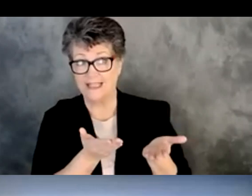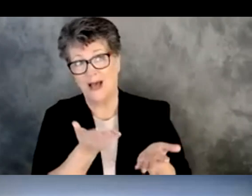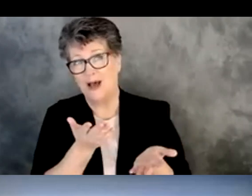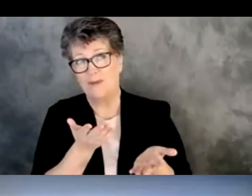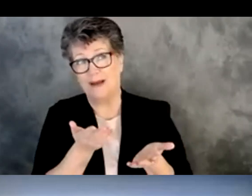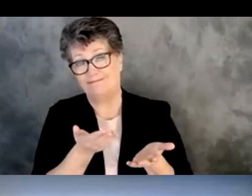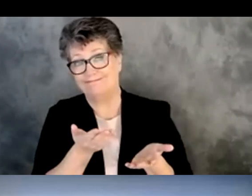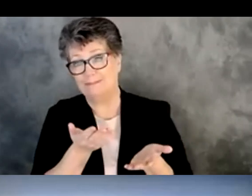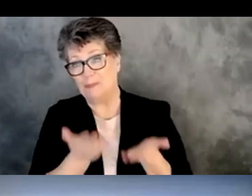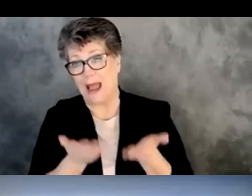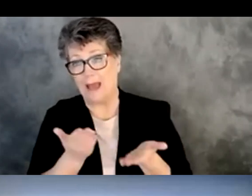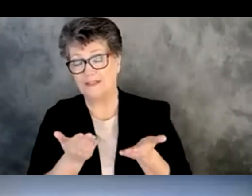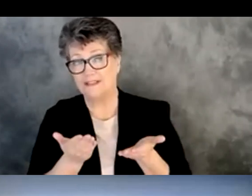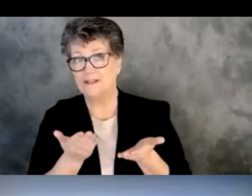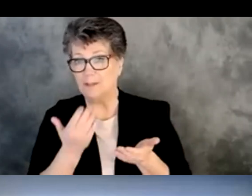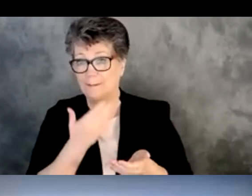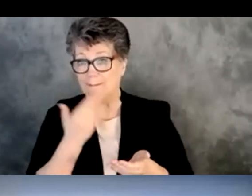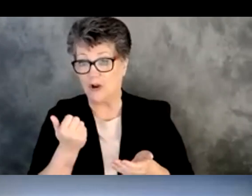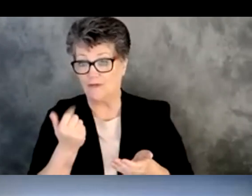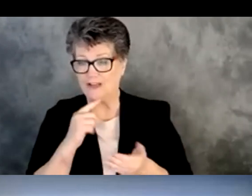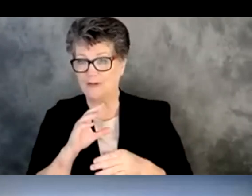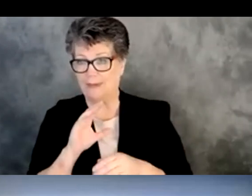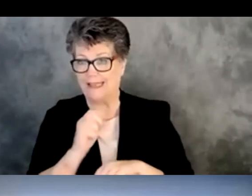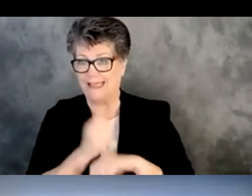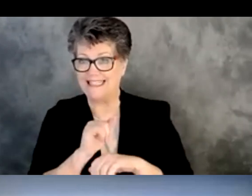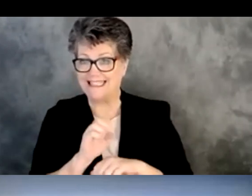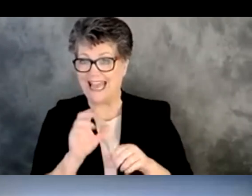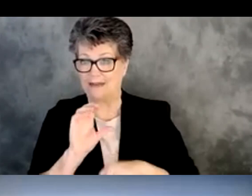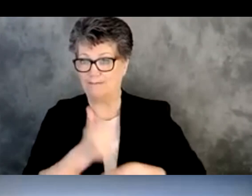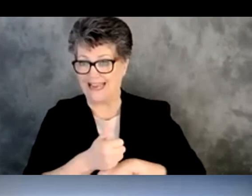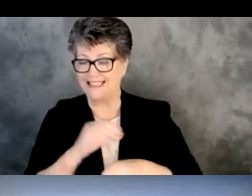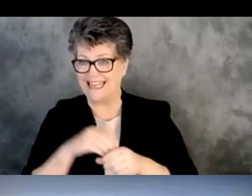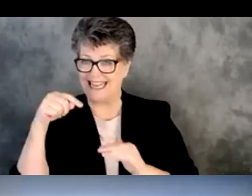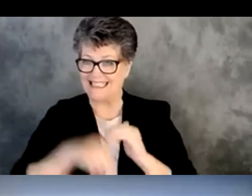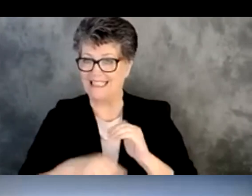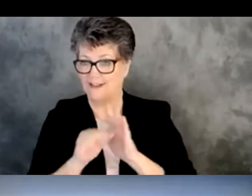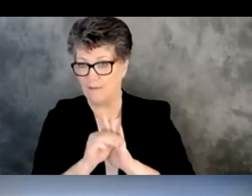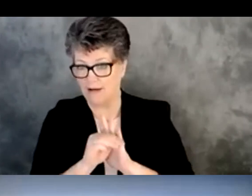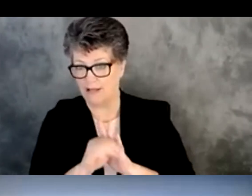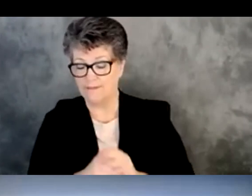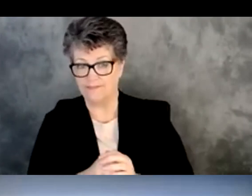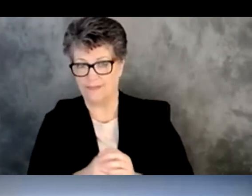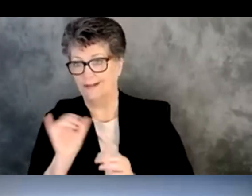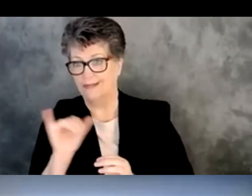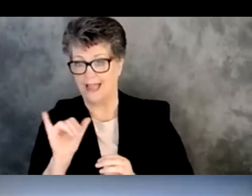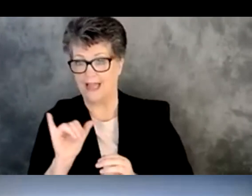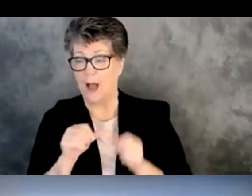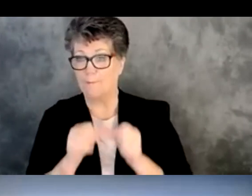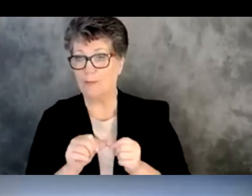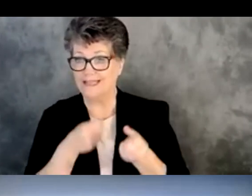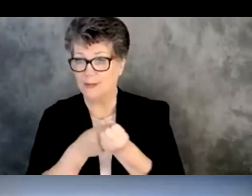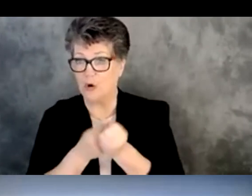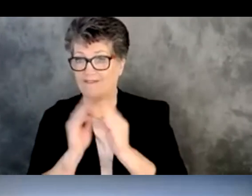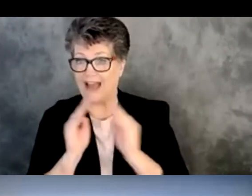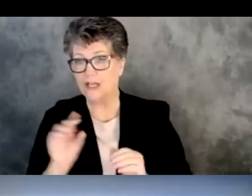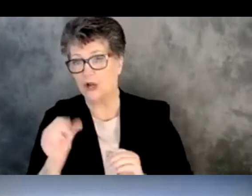perhaps it would be better for it to be site-based in an intensive model, such as permanent supportive housing